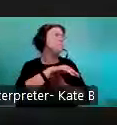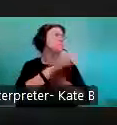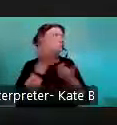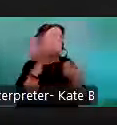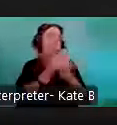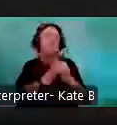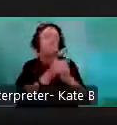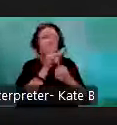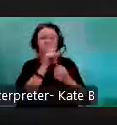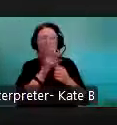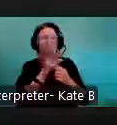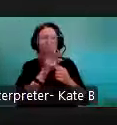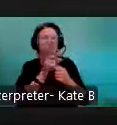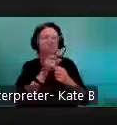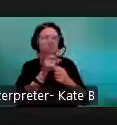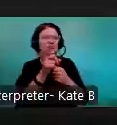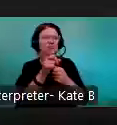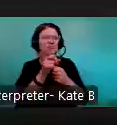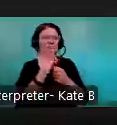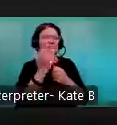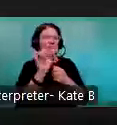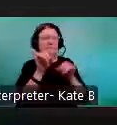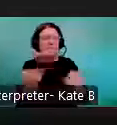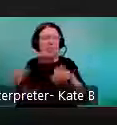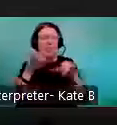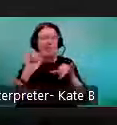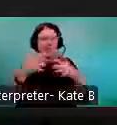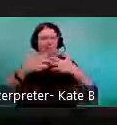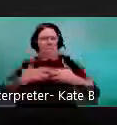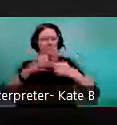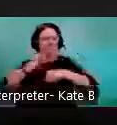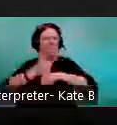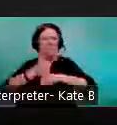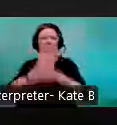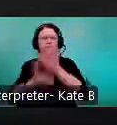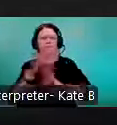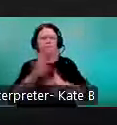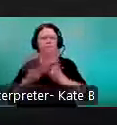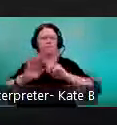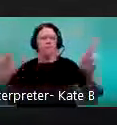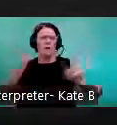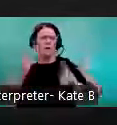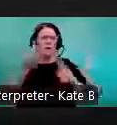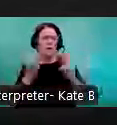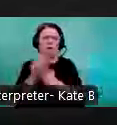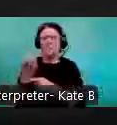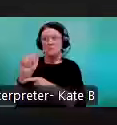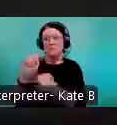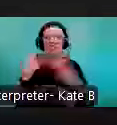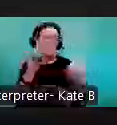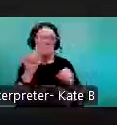making sure that this is a common um, thing that's available to voters with and without